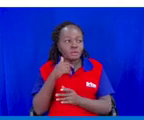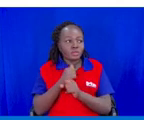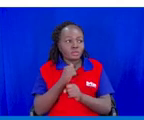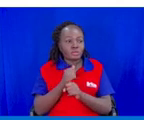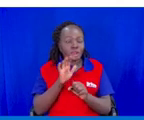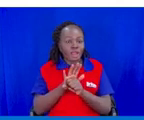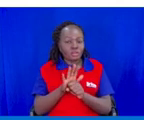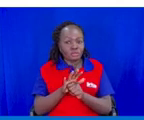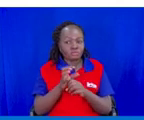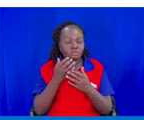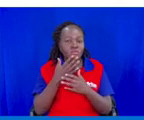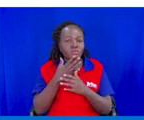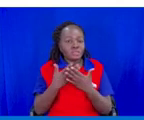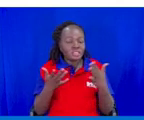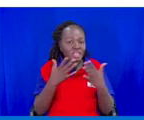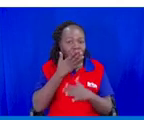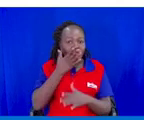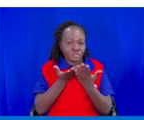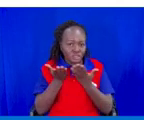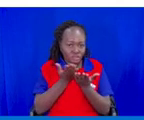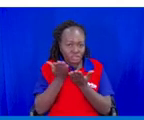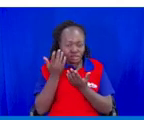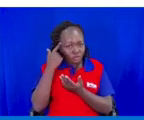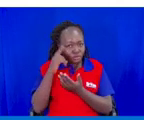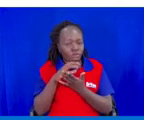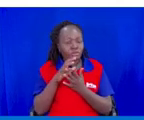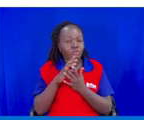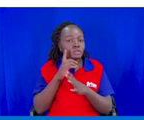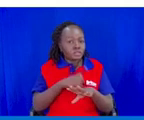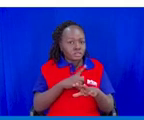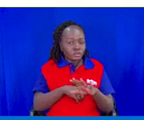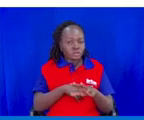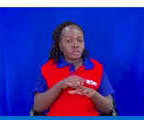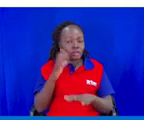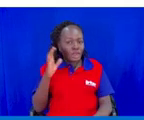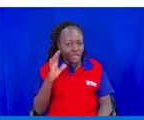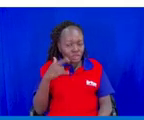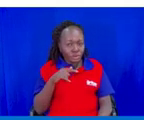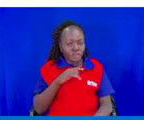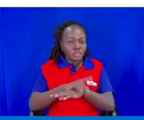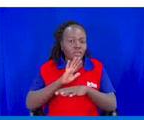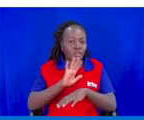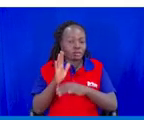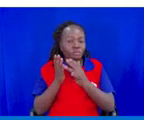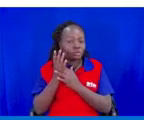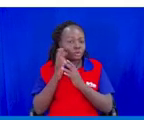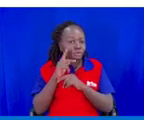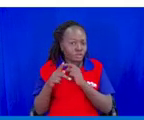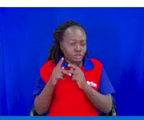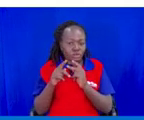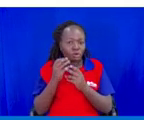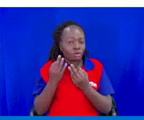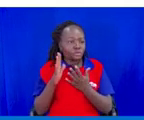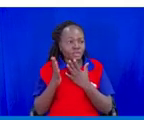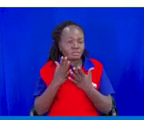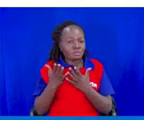We offer a lot of property advisory services for our institutional customers. We take them through a process of either, if you